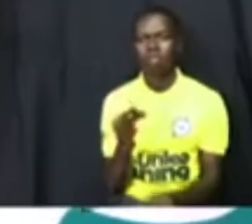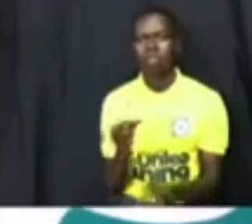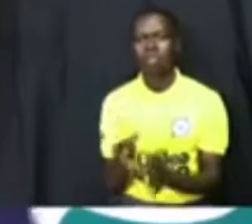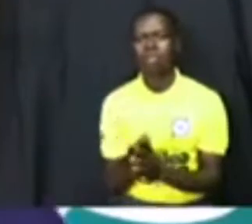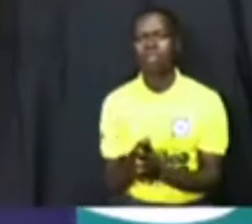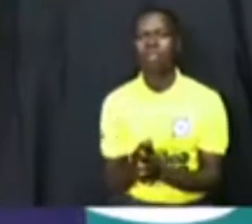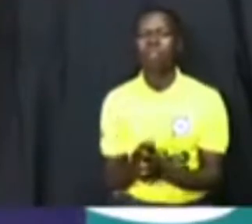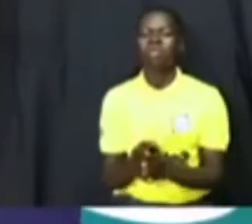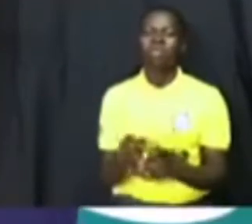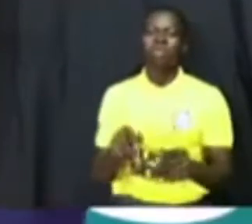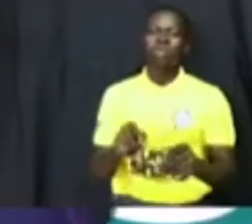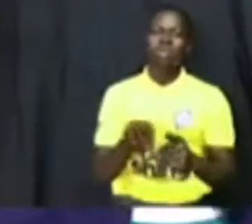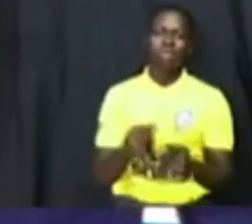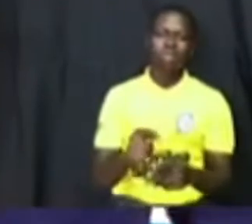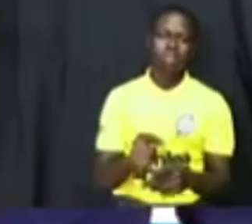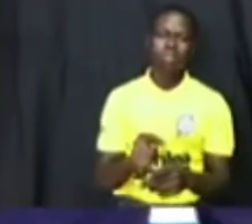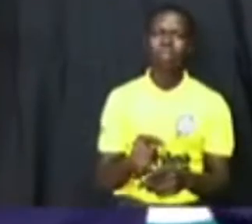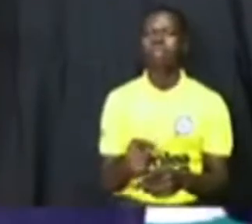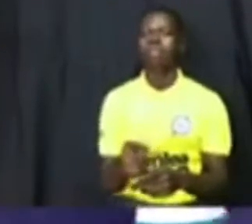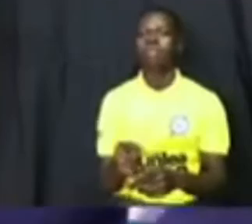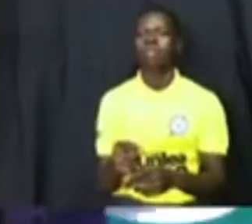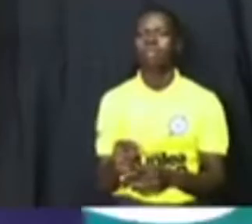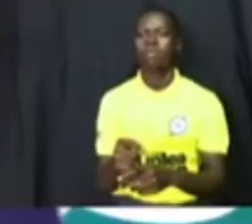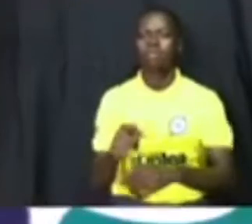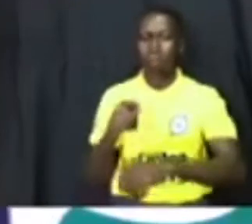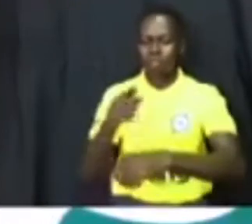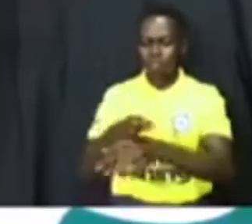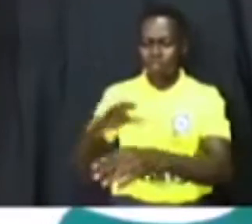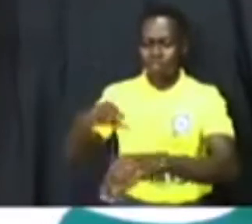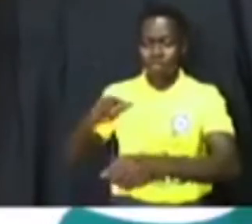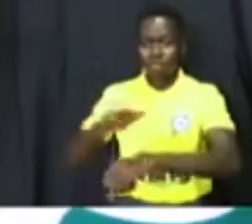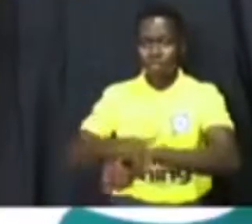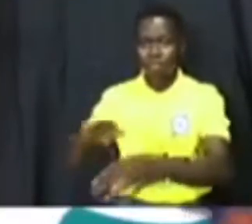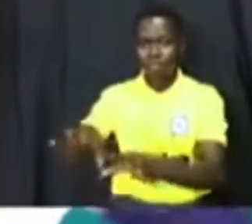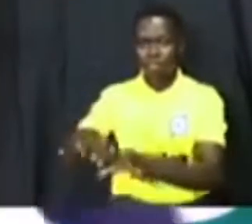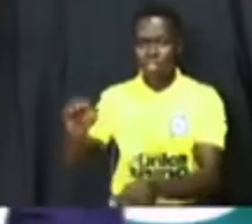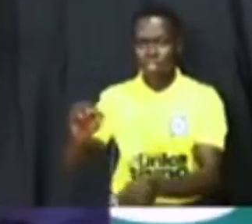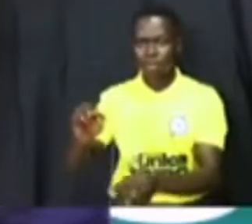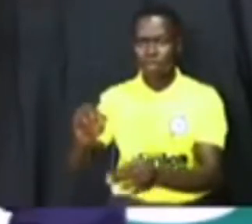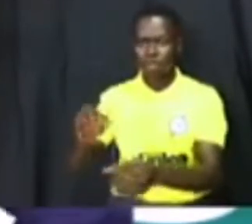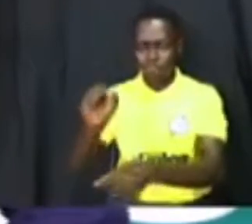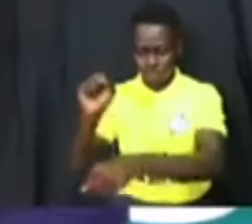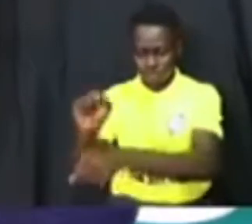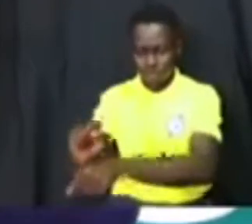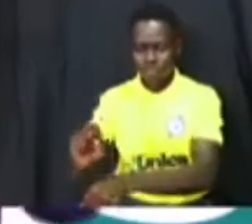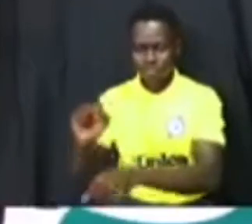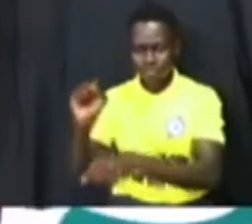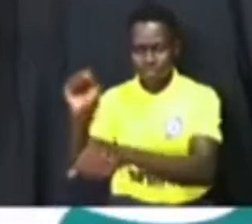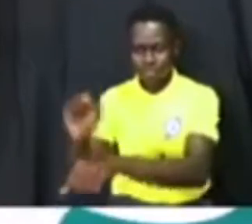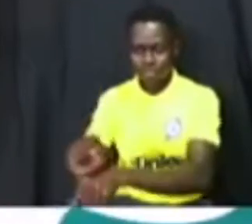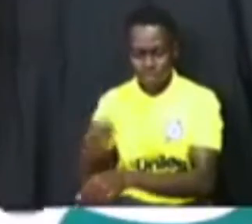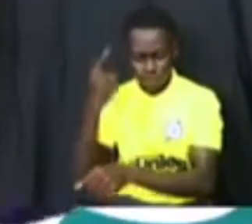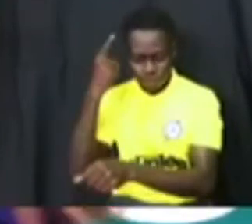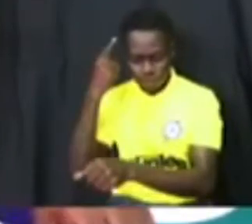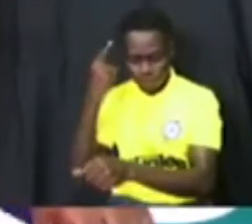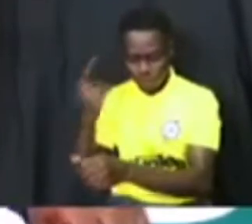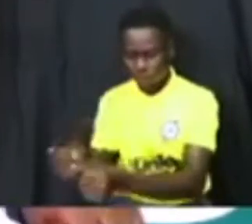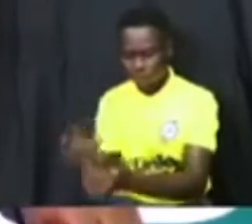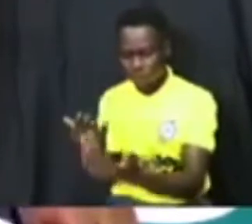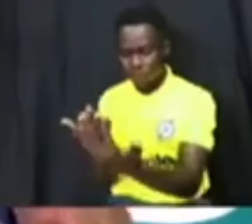Hallelujah. The upon spirit is lingering on, waiting for his